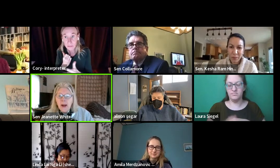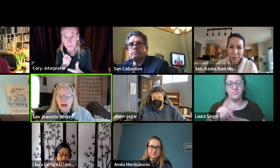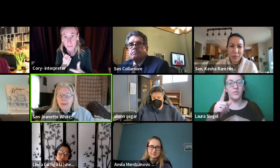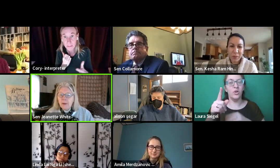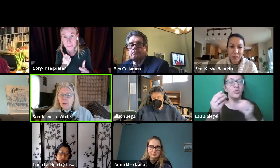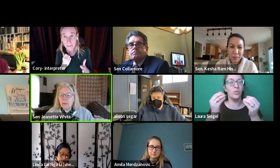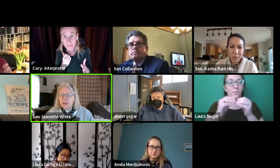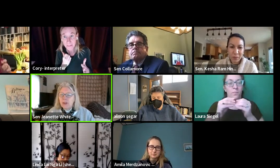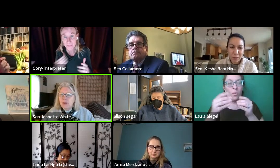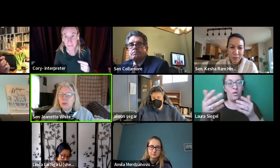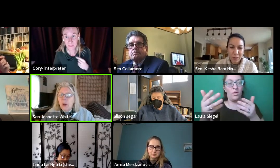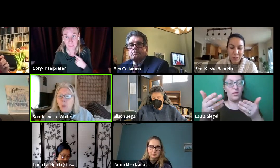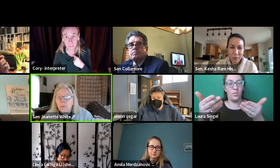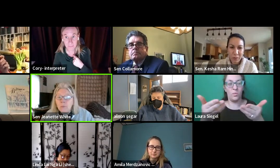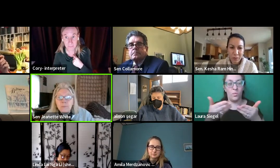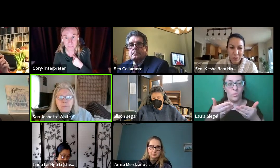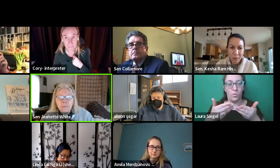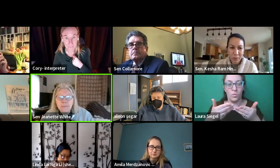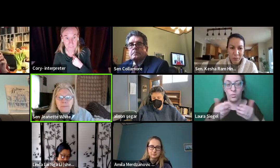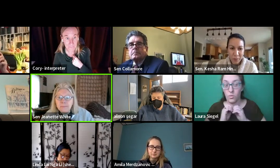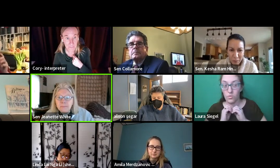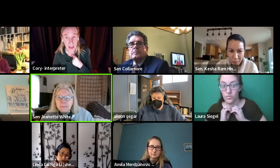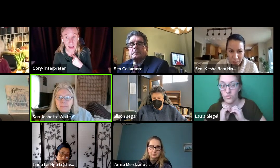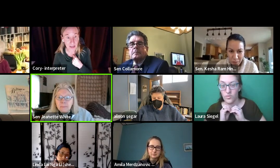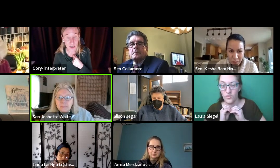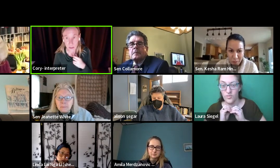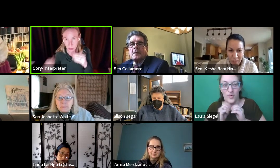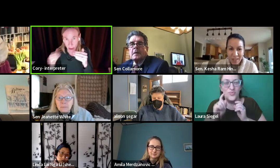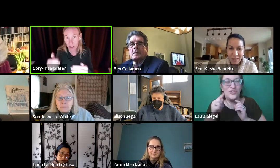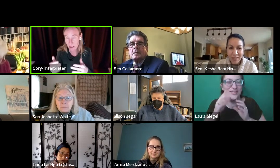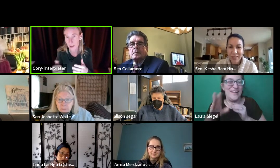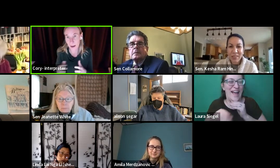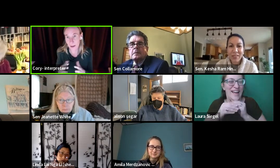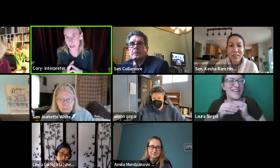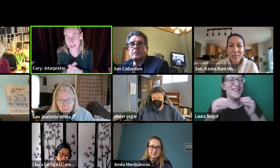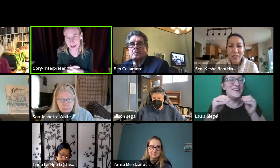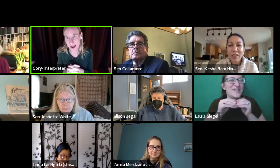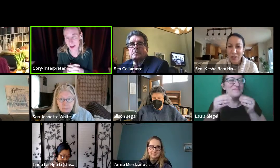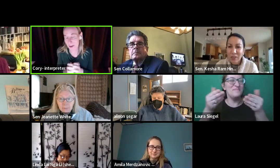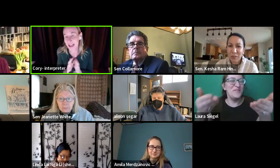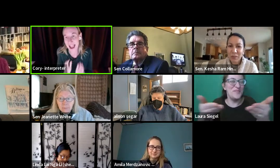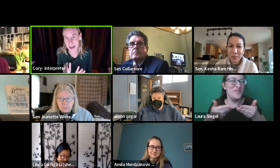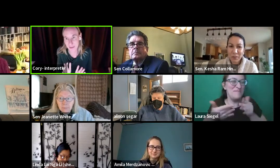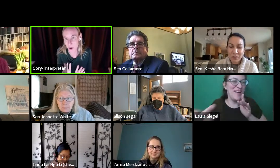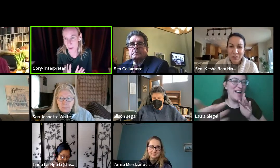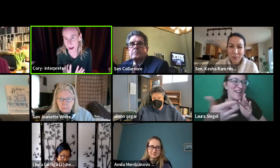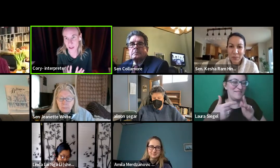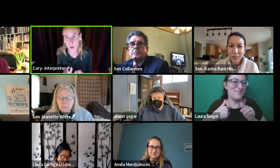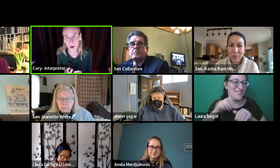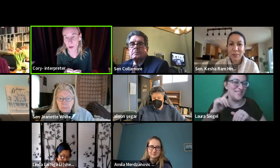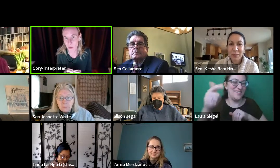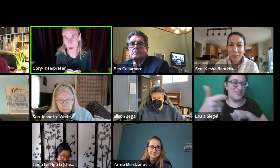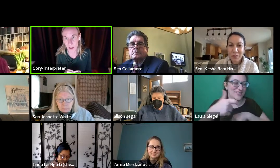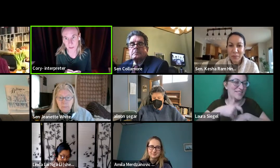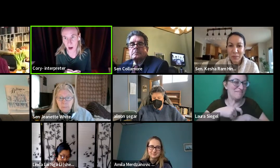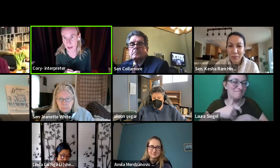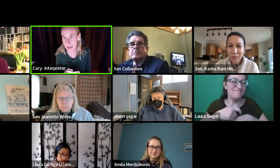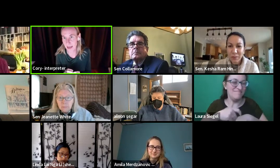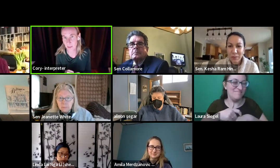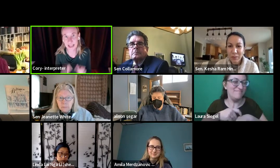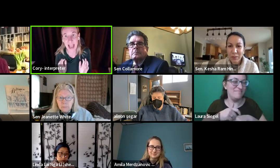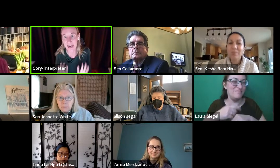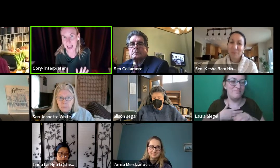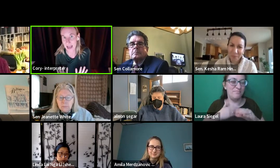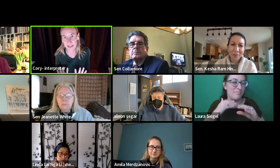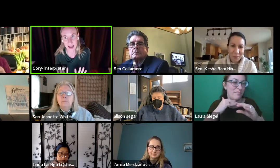okay i think what we'll do oh and just to just uh to add if you don't mind you are more than welcome to